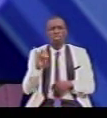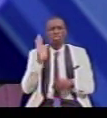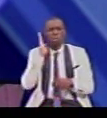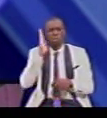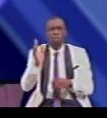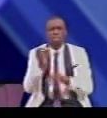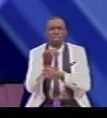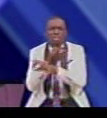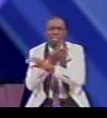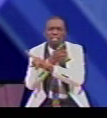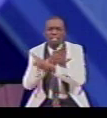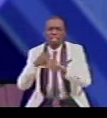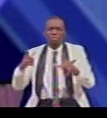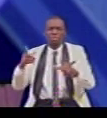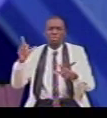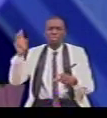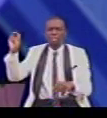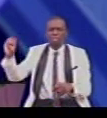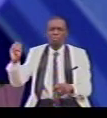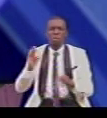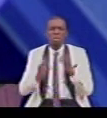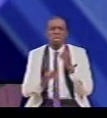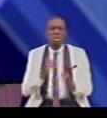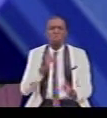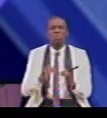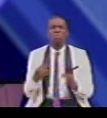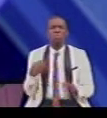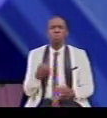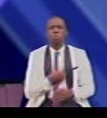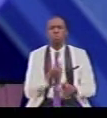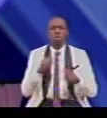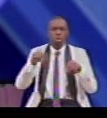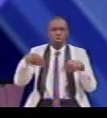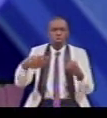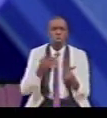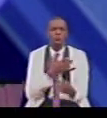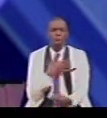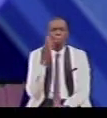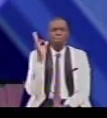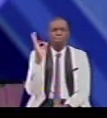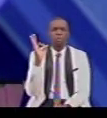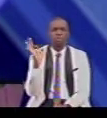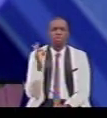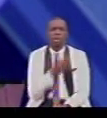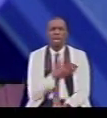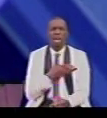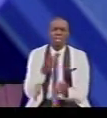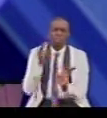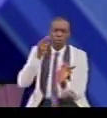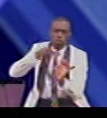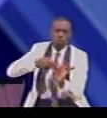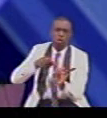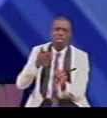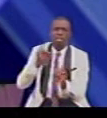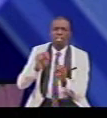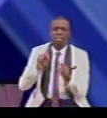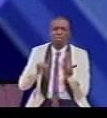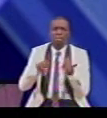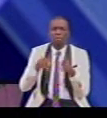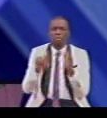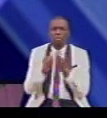go aligning ourselves with the Great company of those that are publishing the